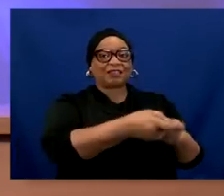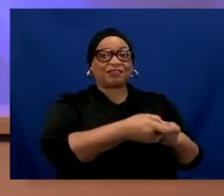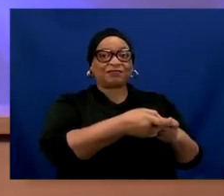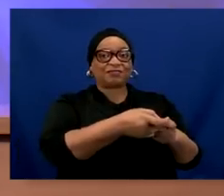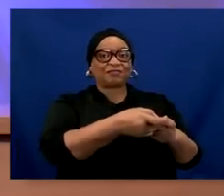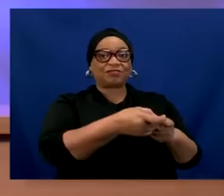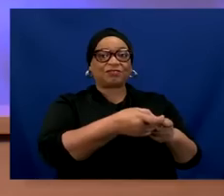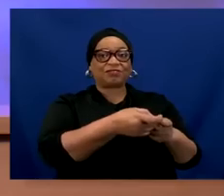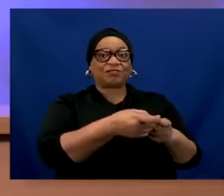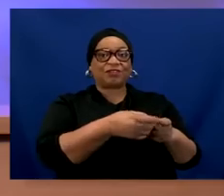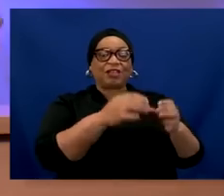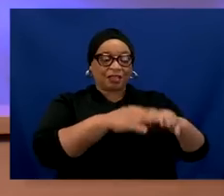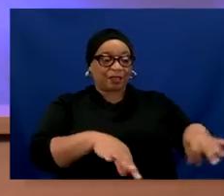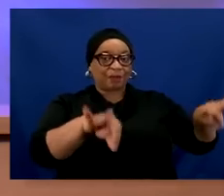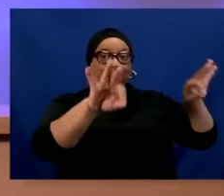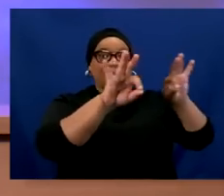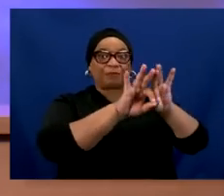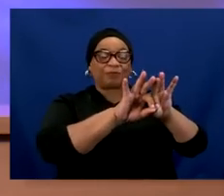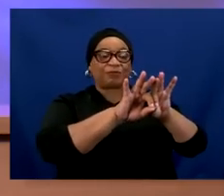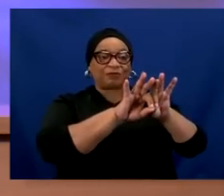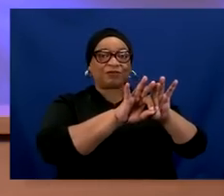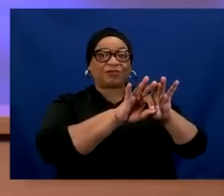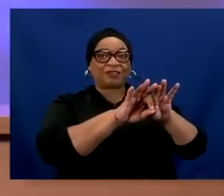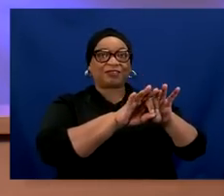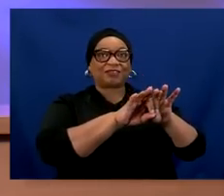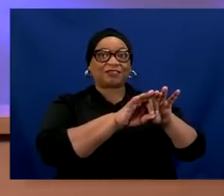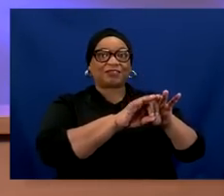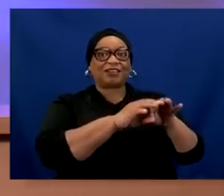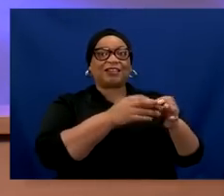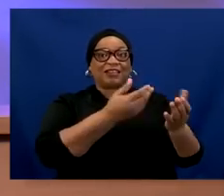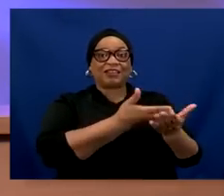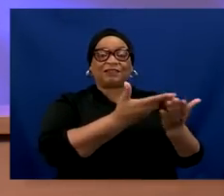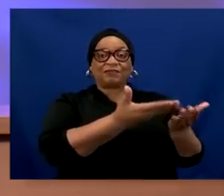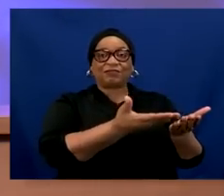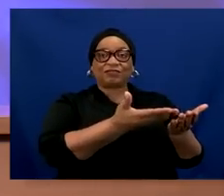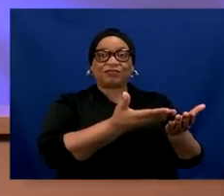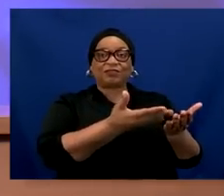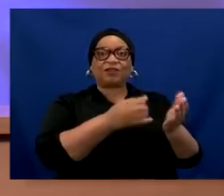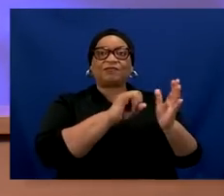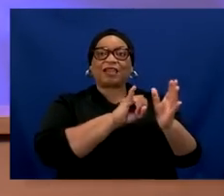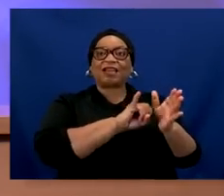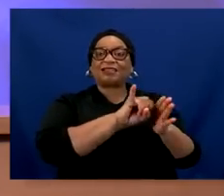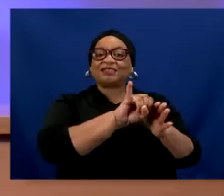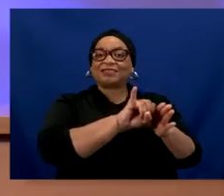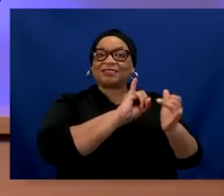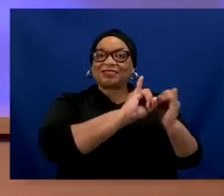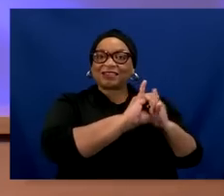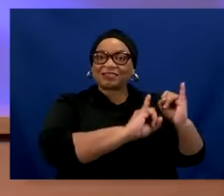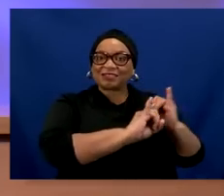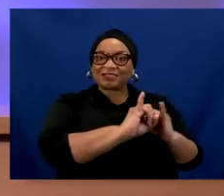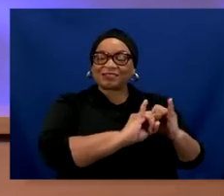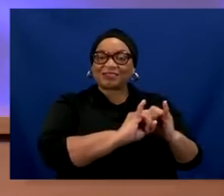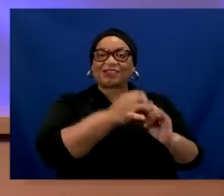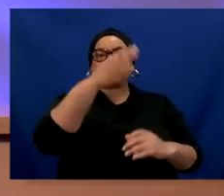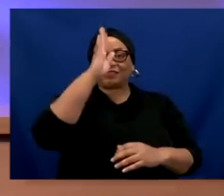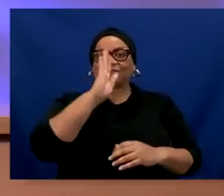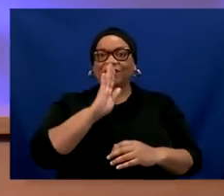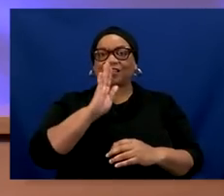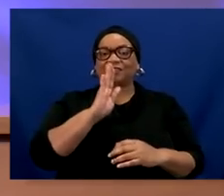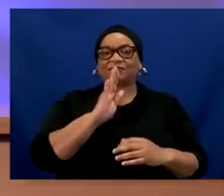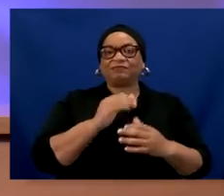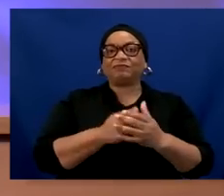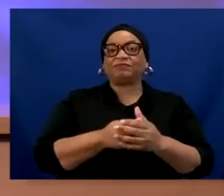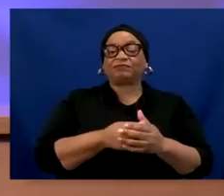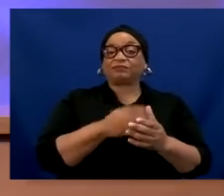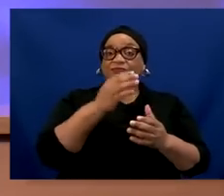vital information concerning the identity of the Son of God. Every annunciation, there were several from the Old Testament